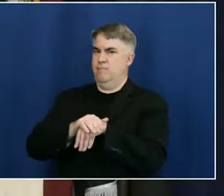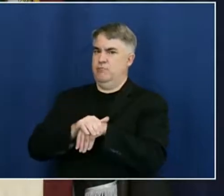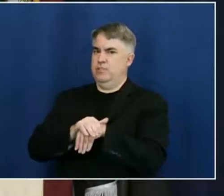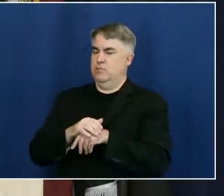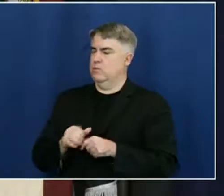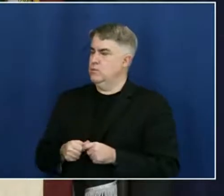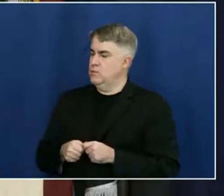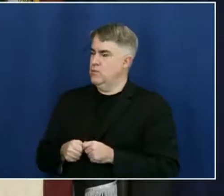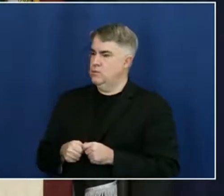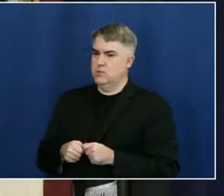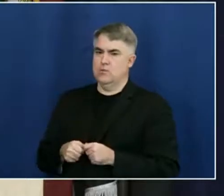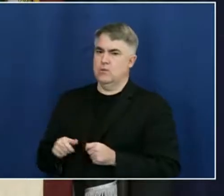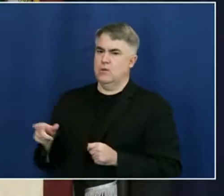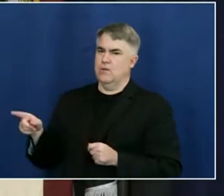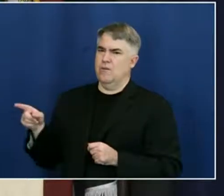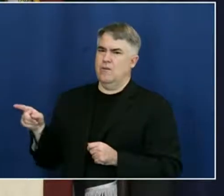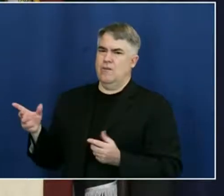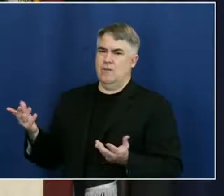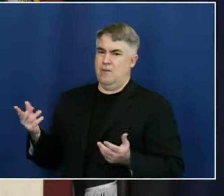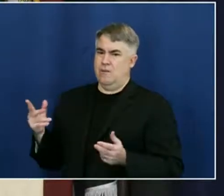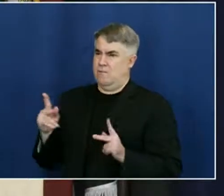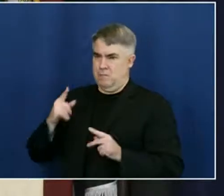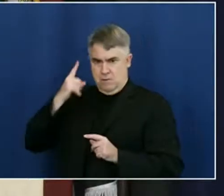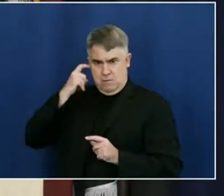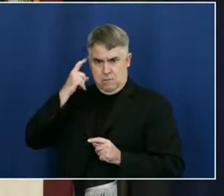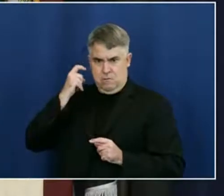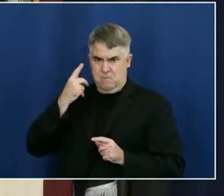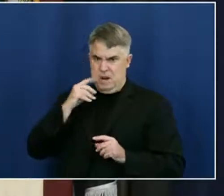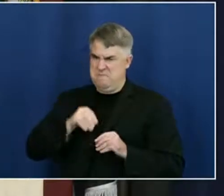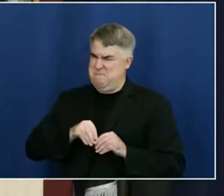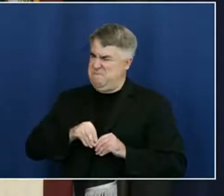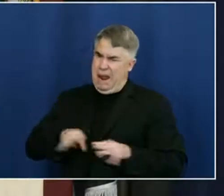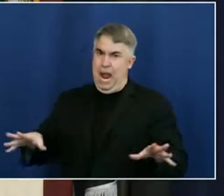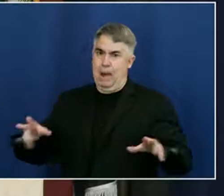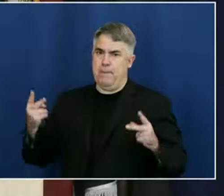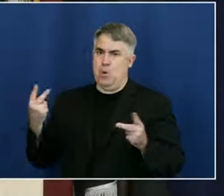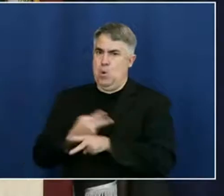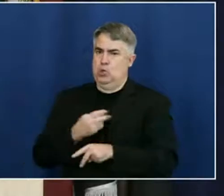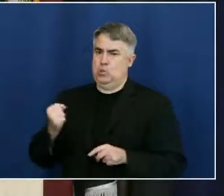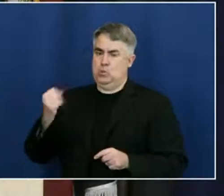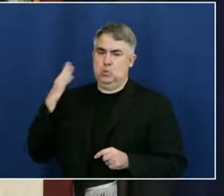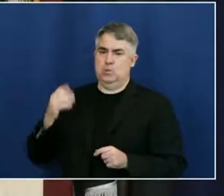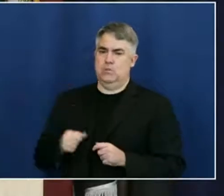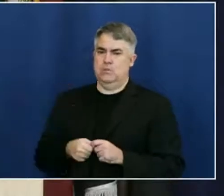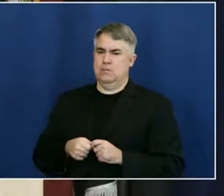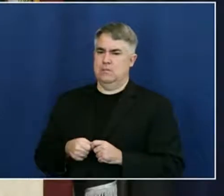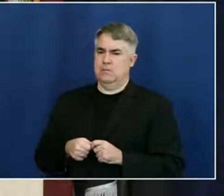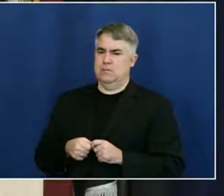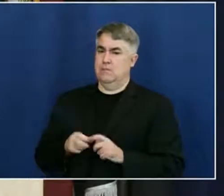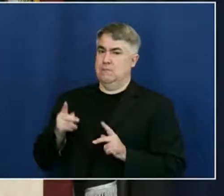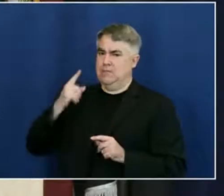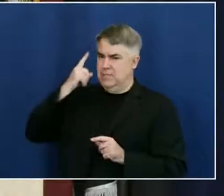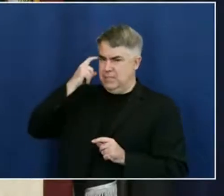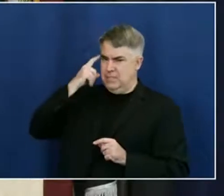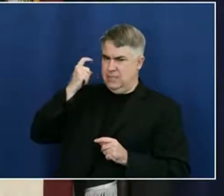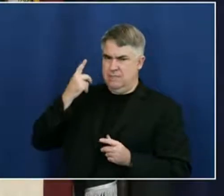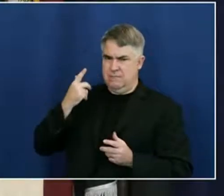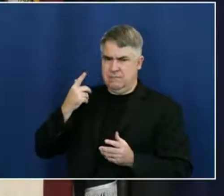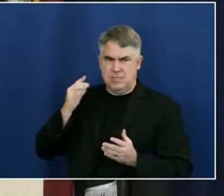pretty quickly. The numbers we've seen in the weekly county reports seem to indicate that we're still